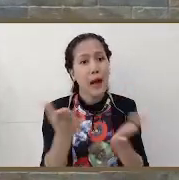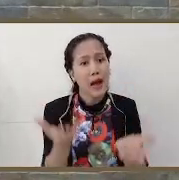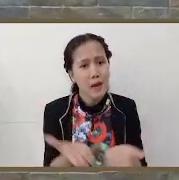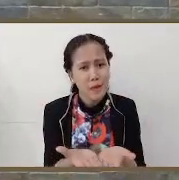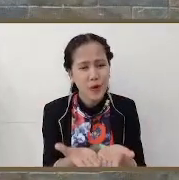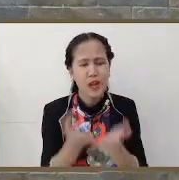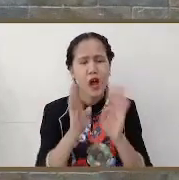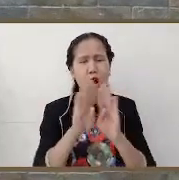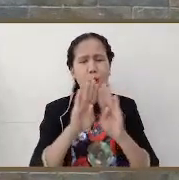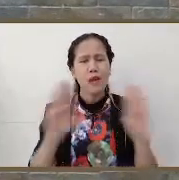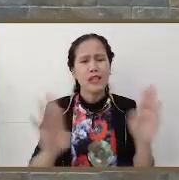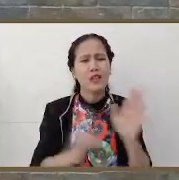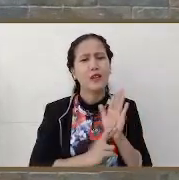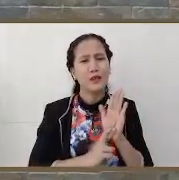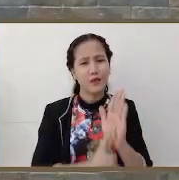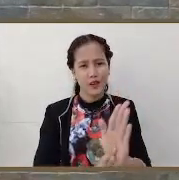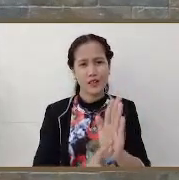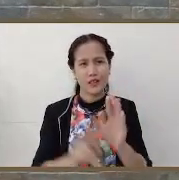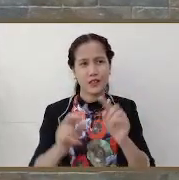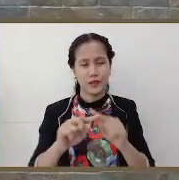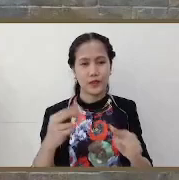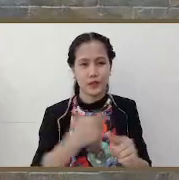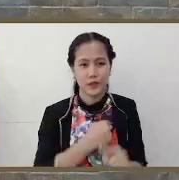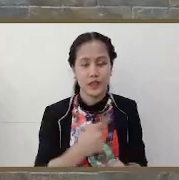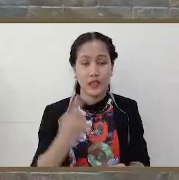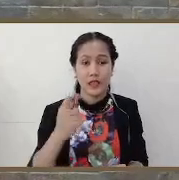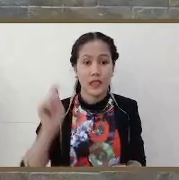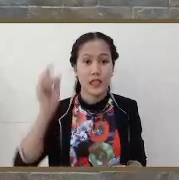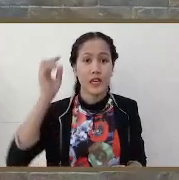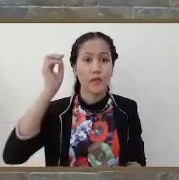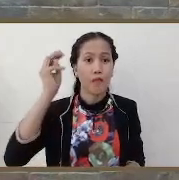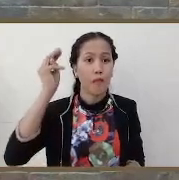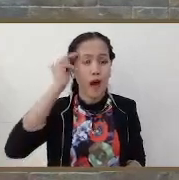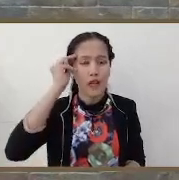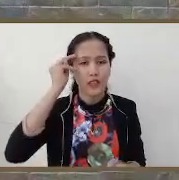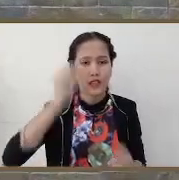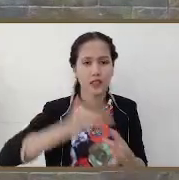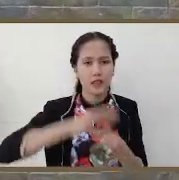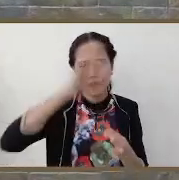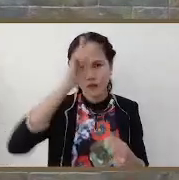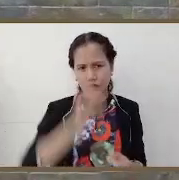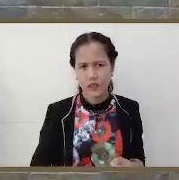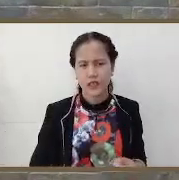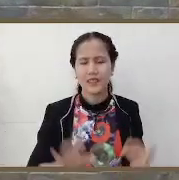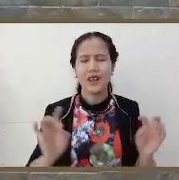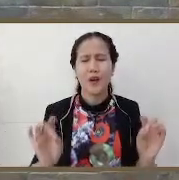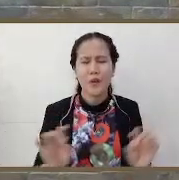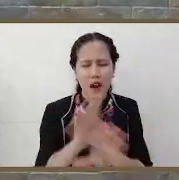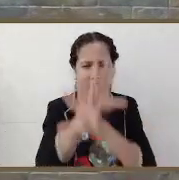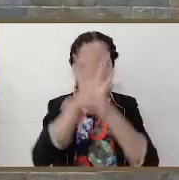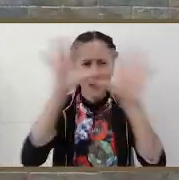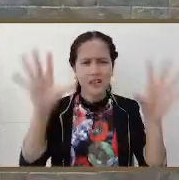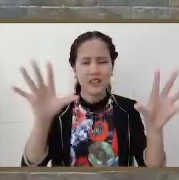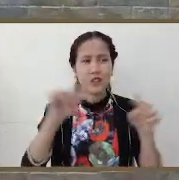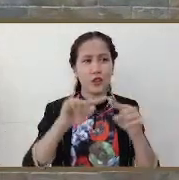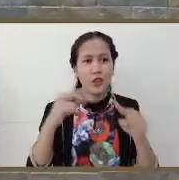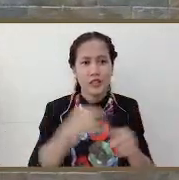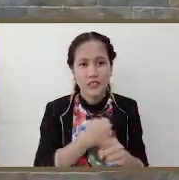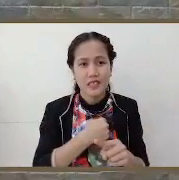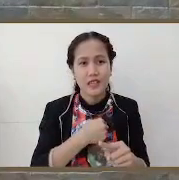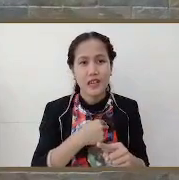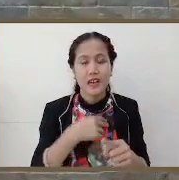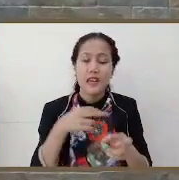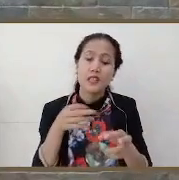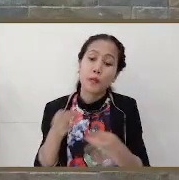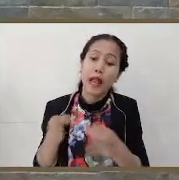us. Nireveal na sa atin ng Diyos ang kanyang kaisipan. Ipinapaliwanag sa atin niya ng man of God, ng ating mahal na pastor na ibinigay sa atin